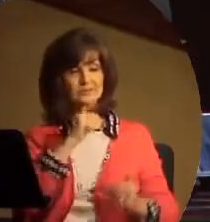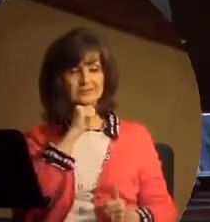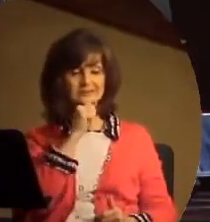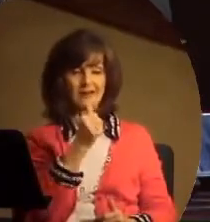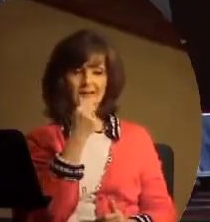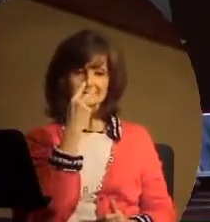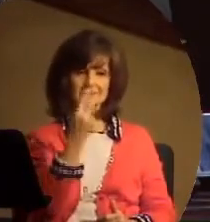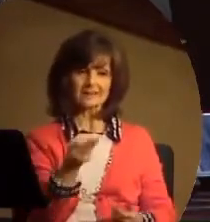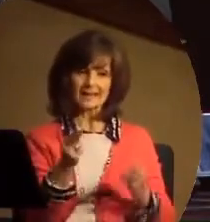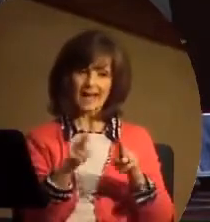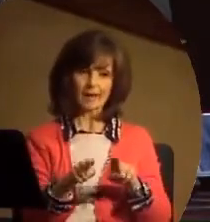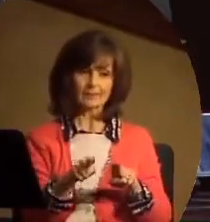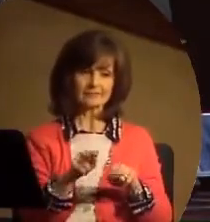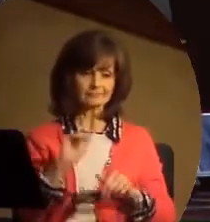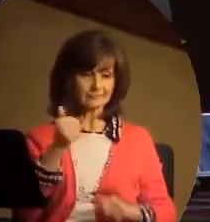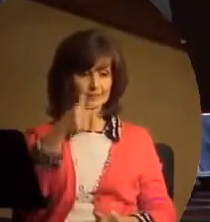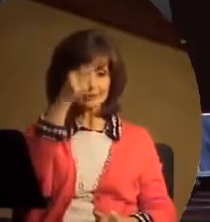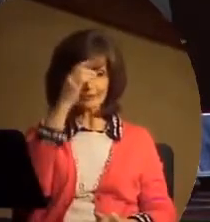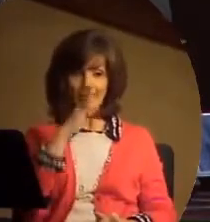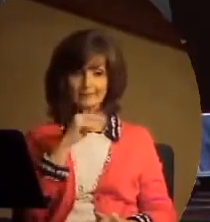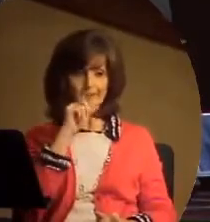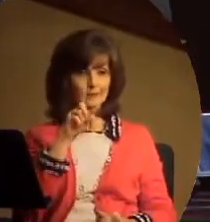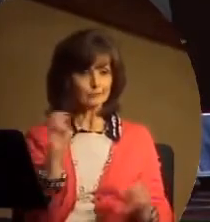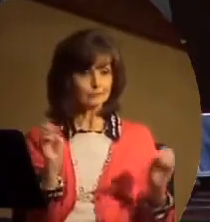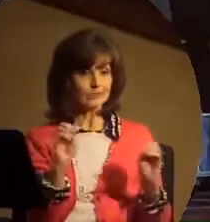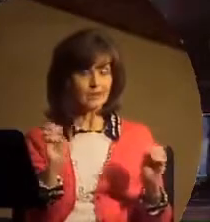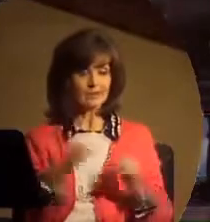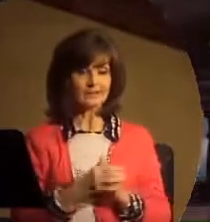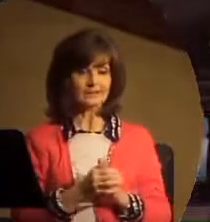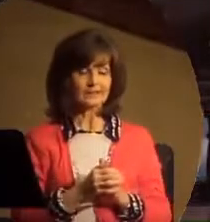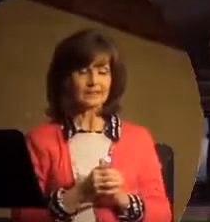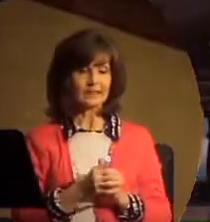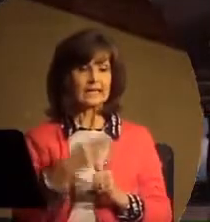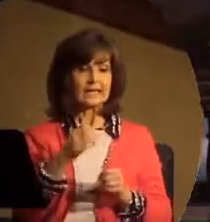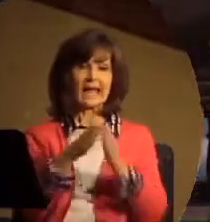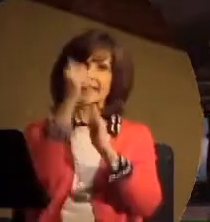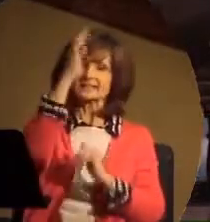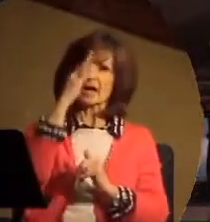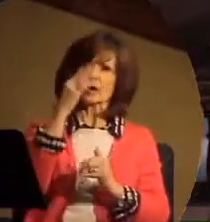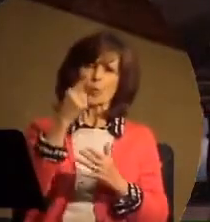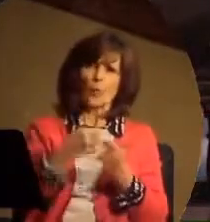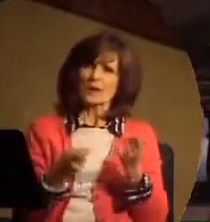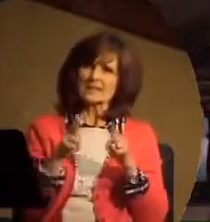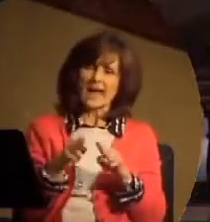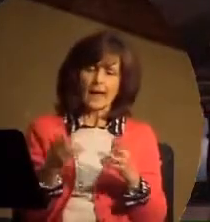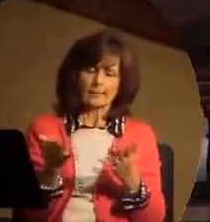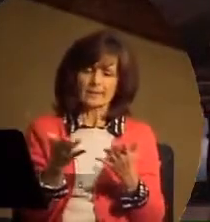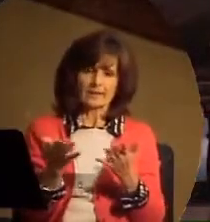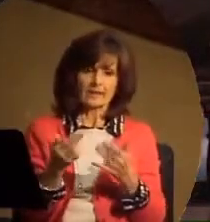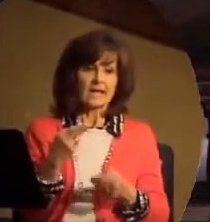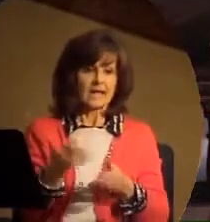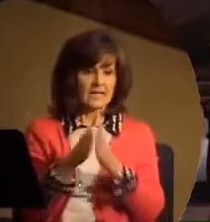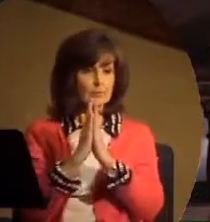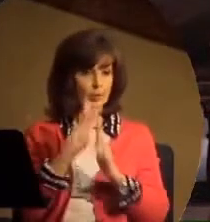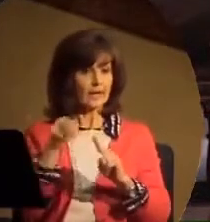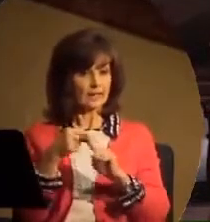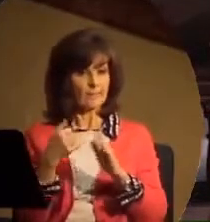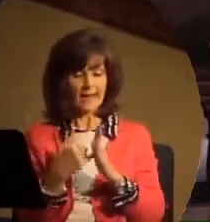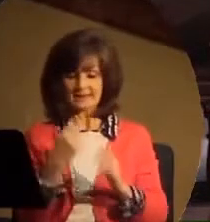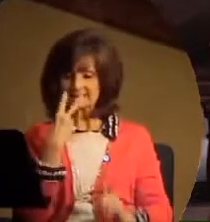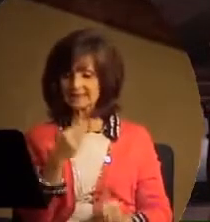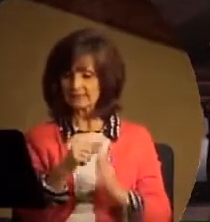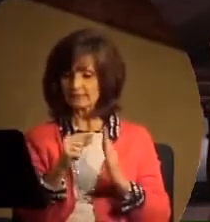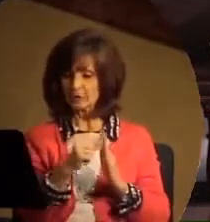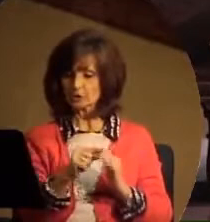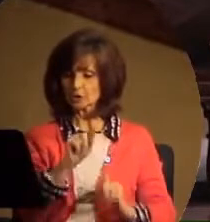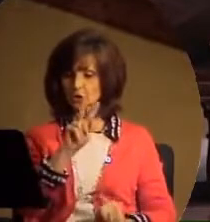he wasn't seeing. By the way, he's not just asking God, what's going on here? He's praying about it. Look in verse